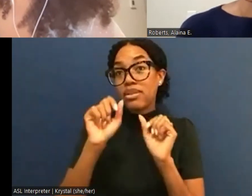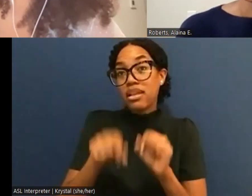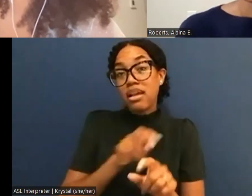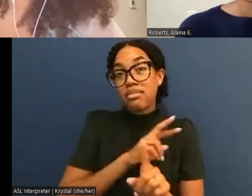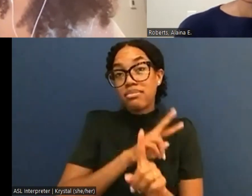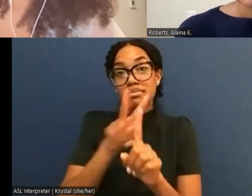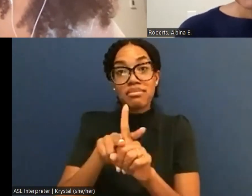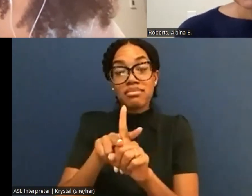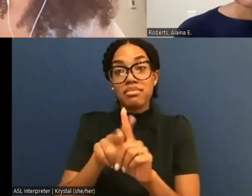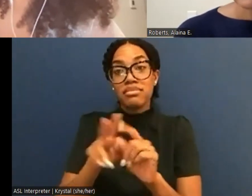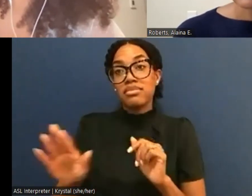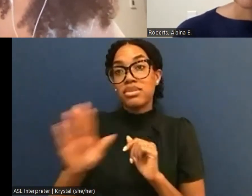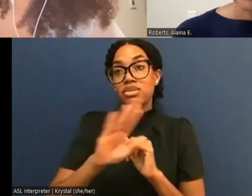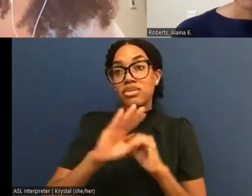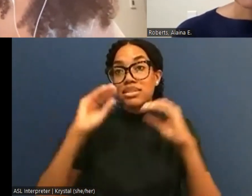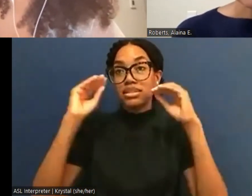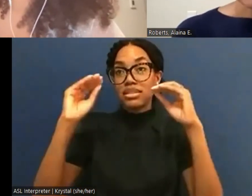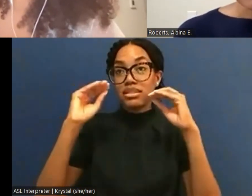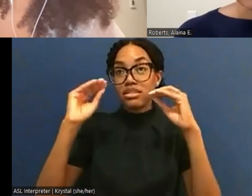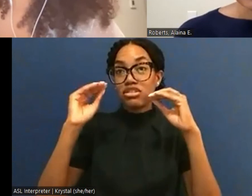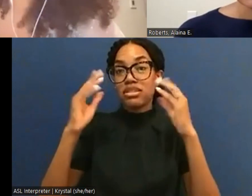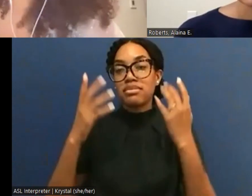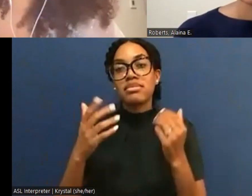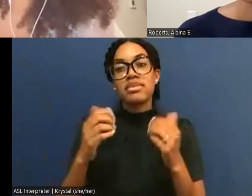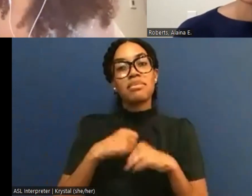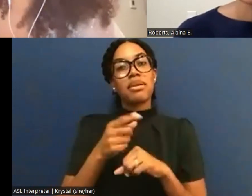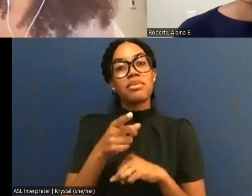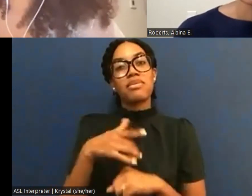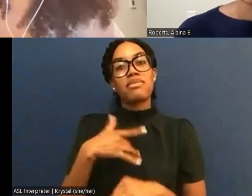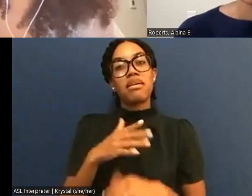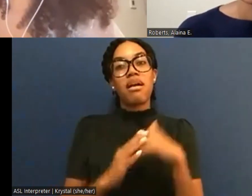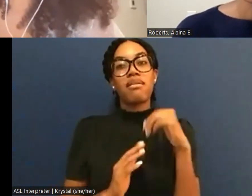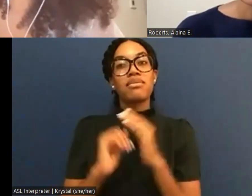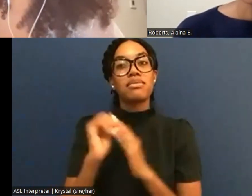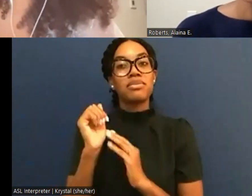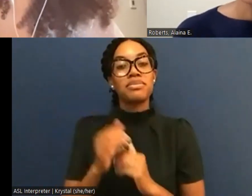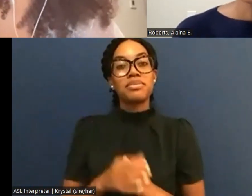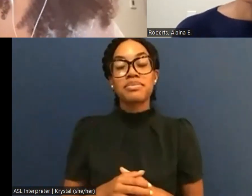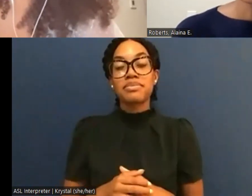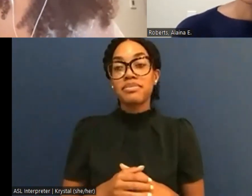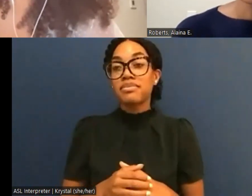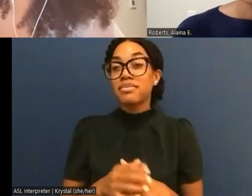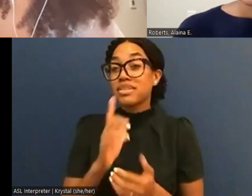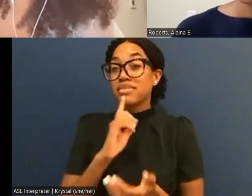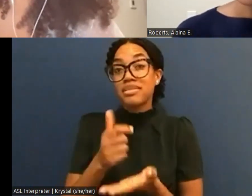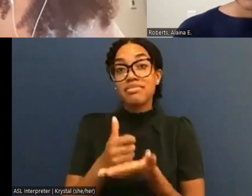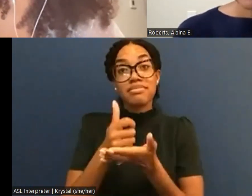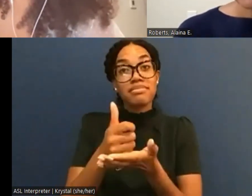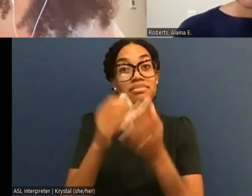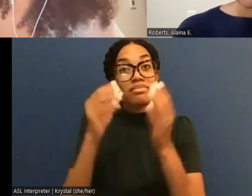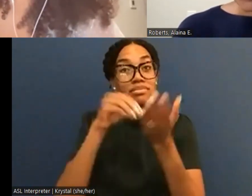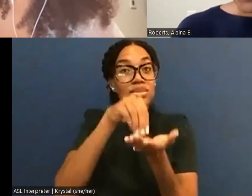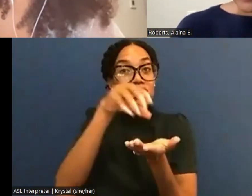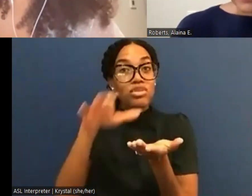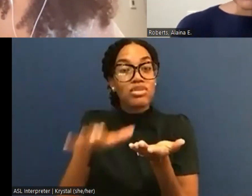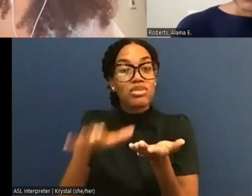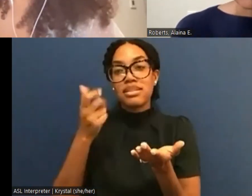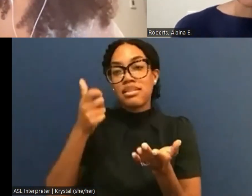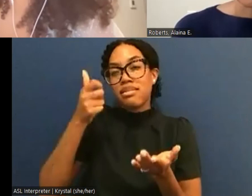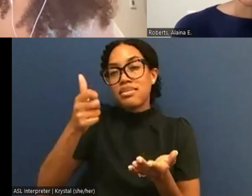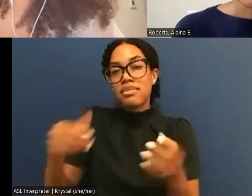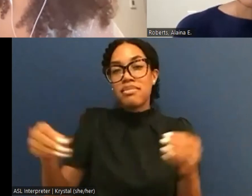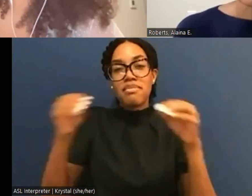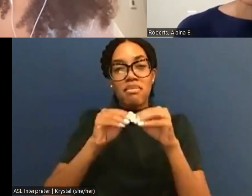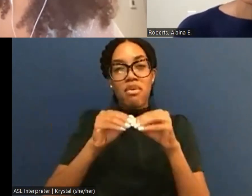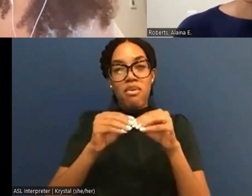your teaching in a way that makes you feel comfortable and also really help students see themselves more in this kind